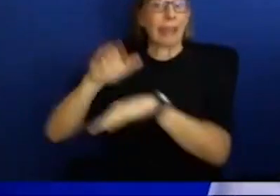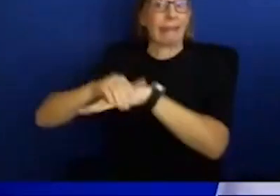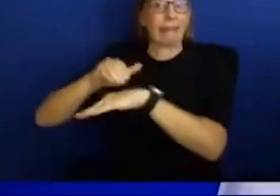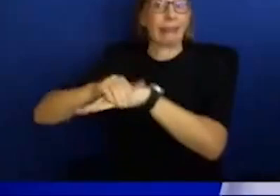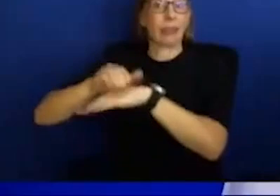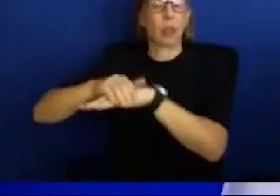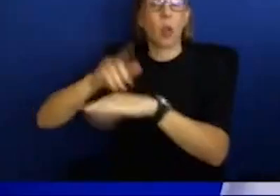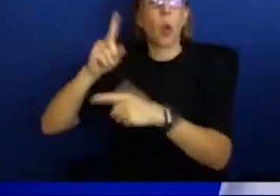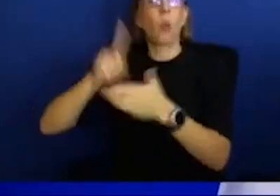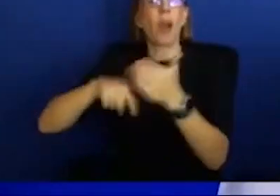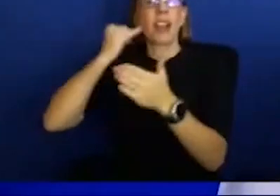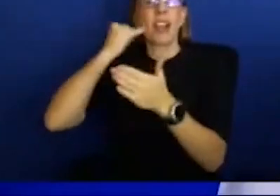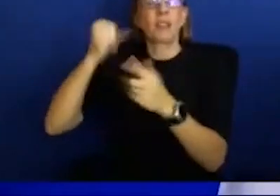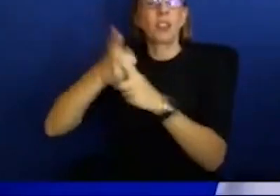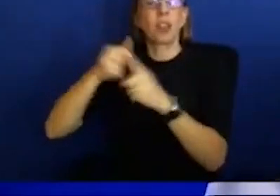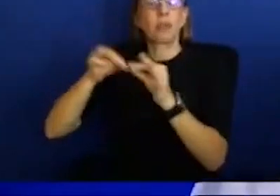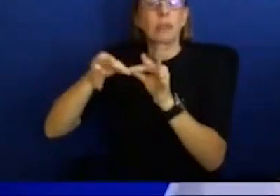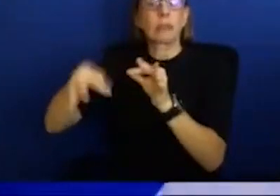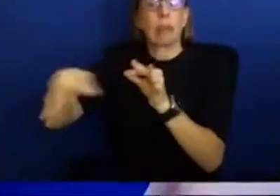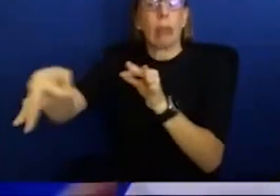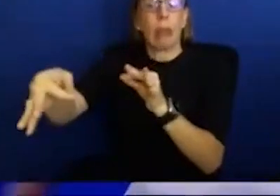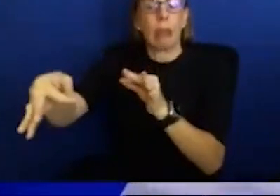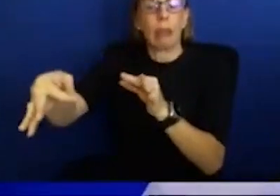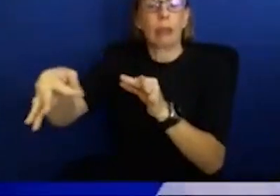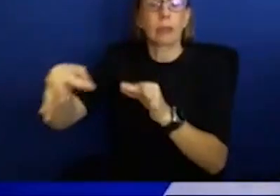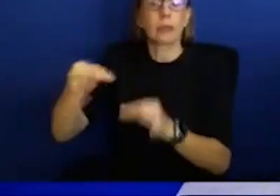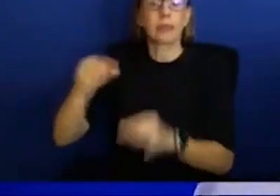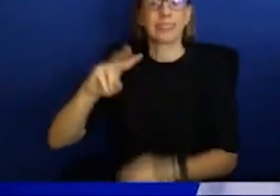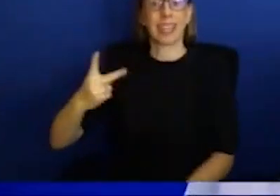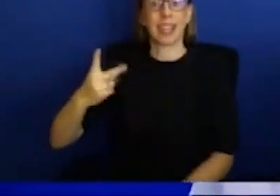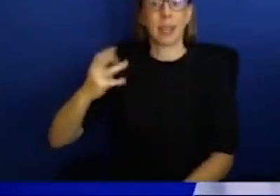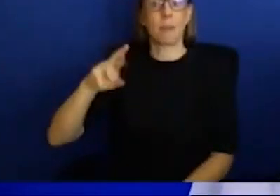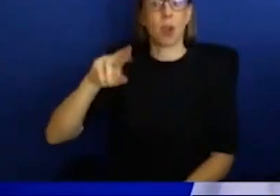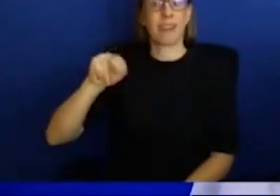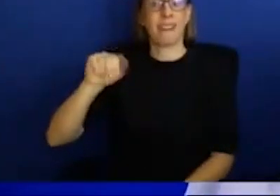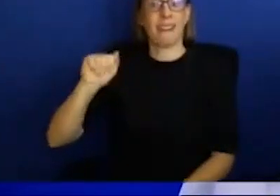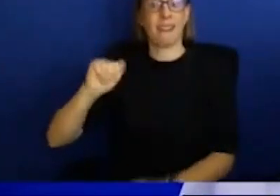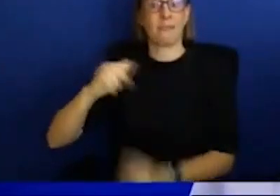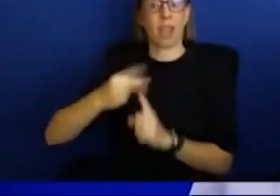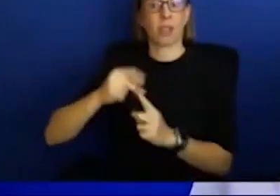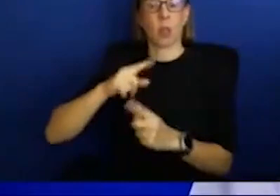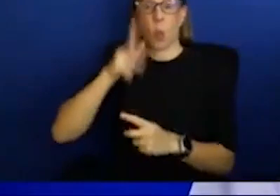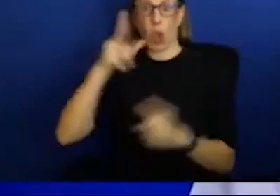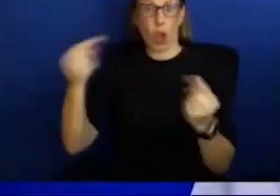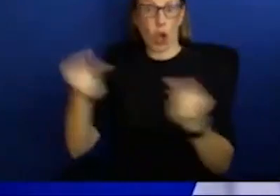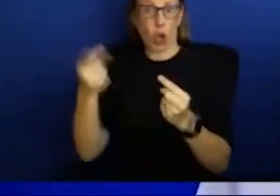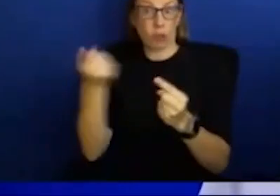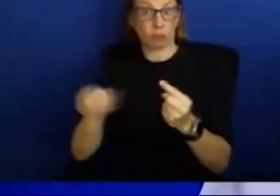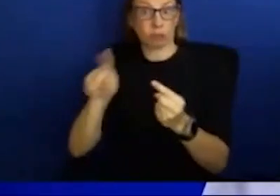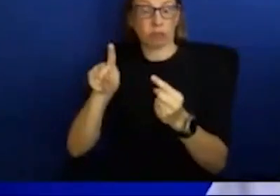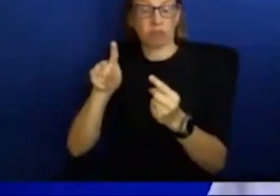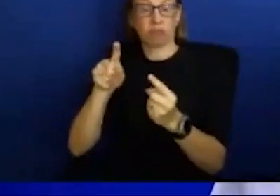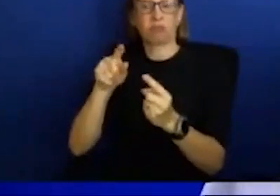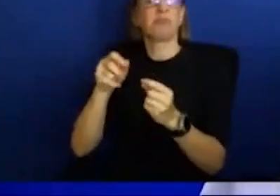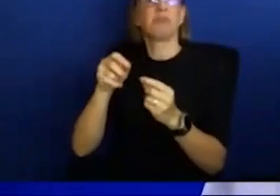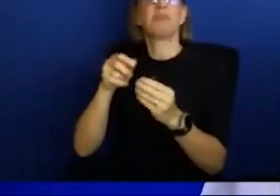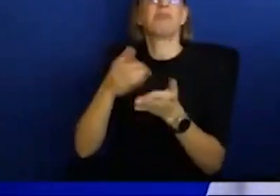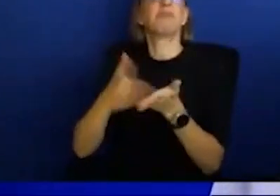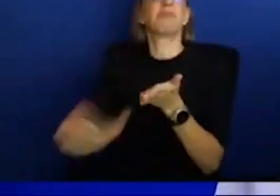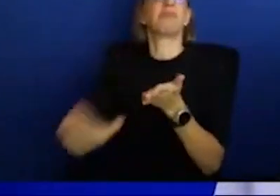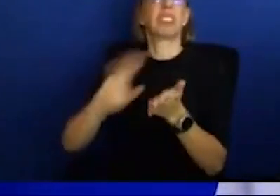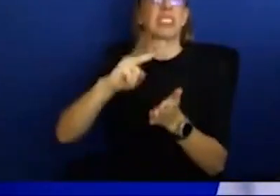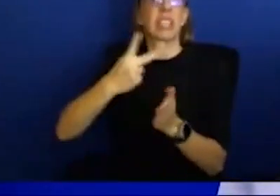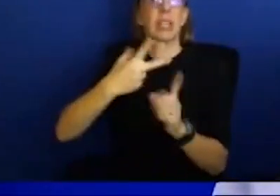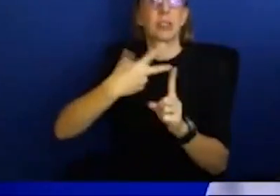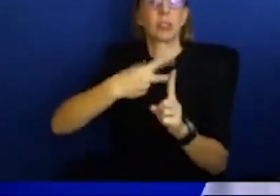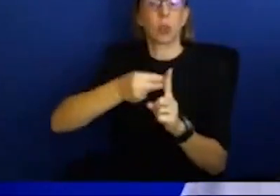that second dose of the mRNA vaccine? Will it, number one, hurt anybody from not getting that second dose in those 3 to 4 week